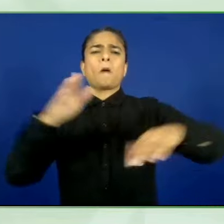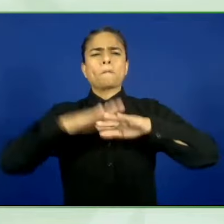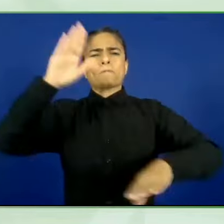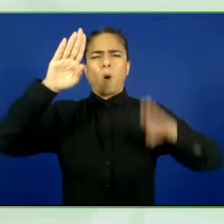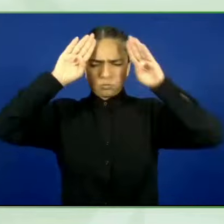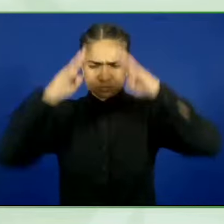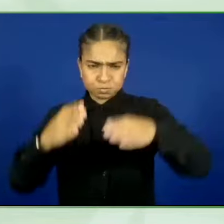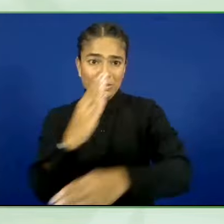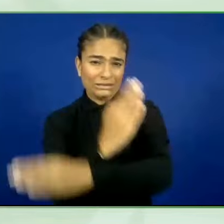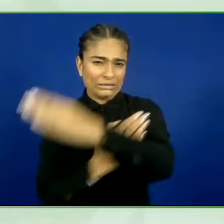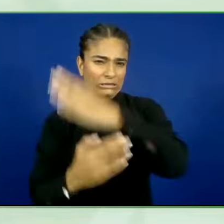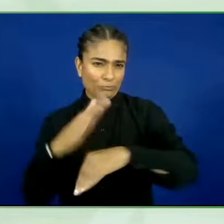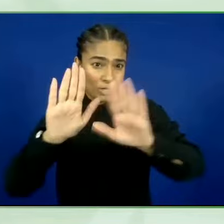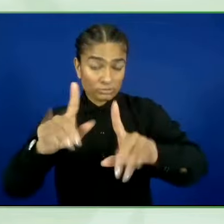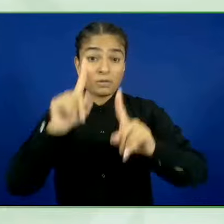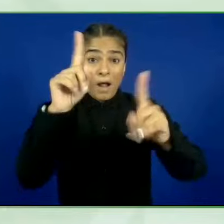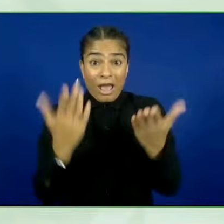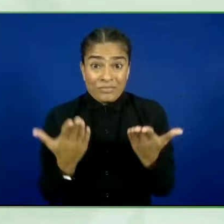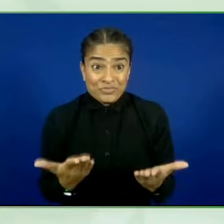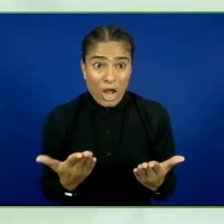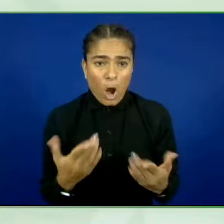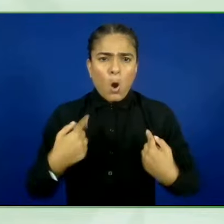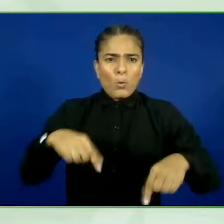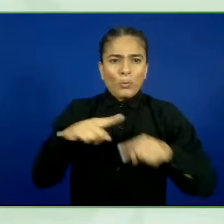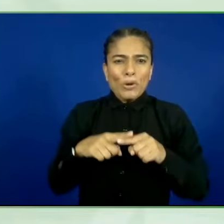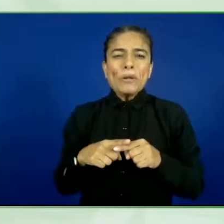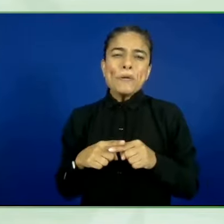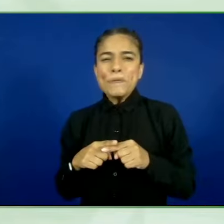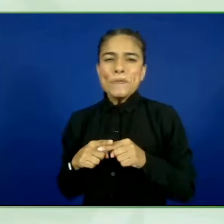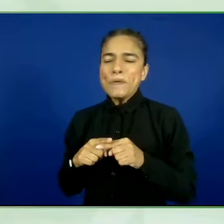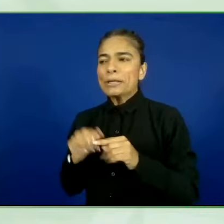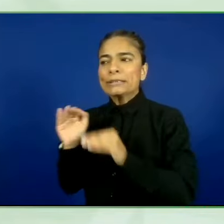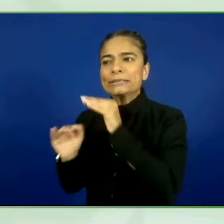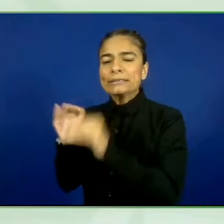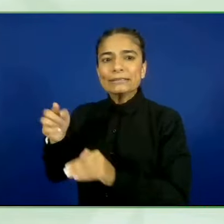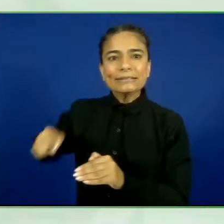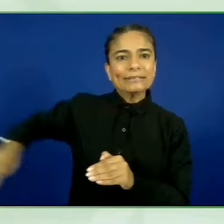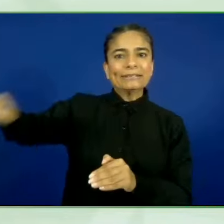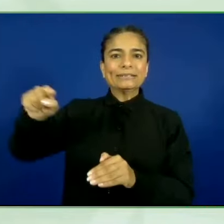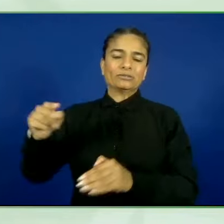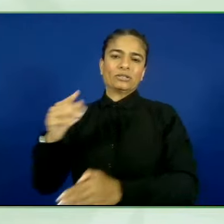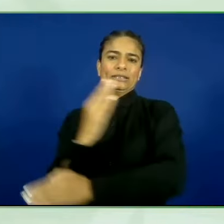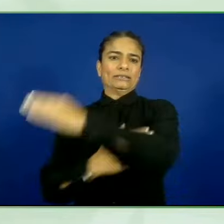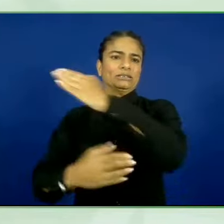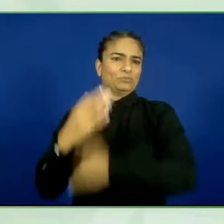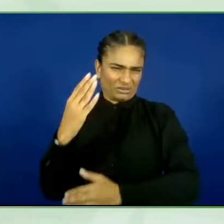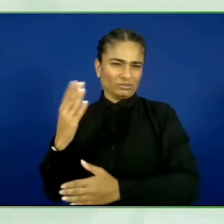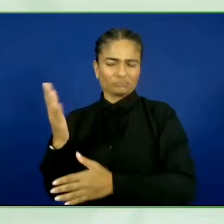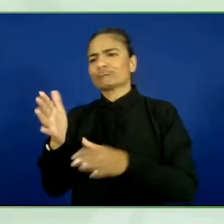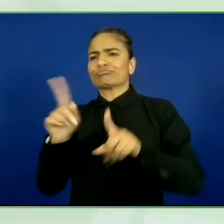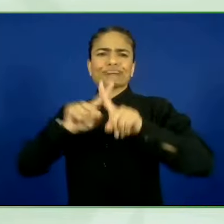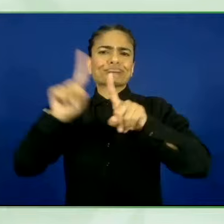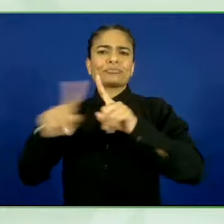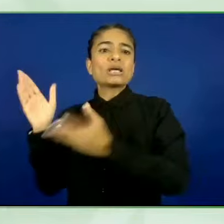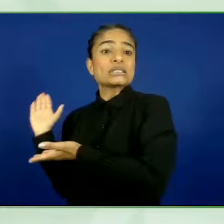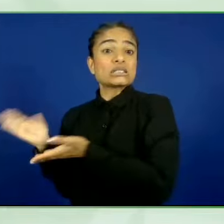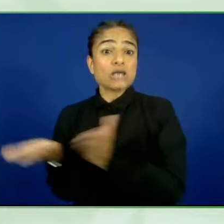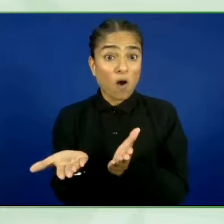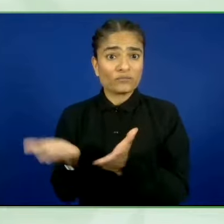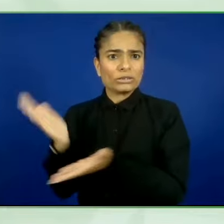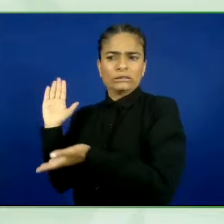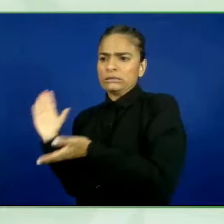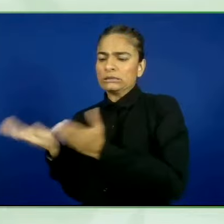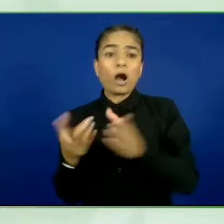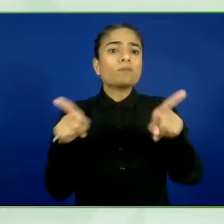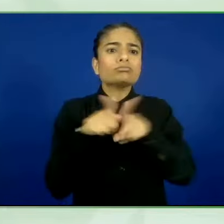providers, such as ABC Hearing Clinic, Hope and Healing International, and Lions, and also BQ